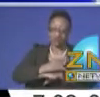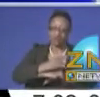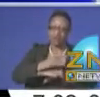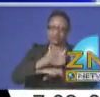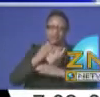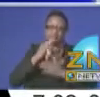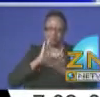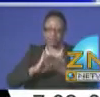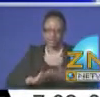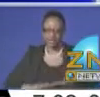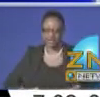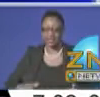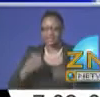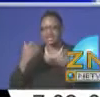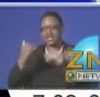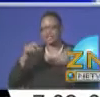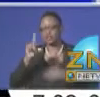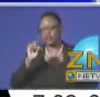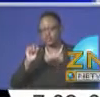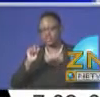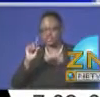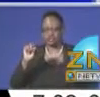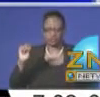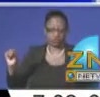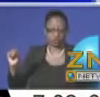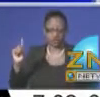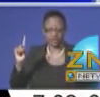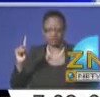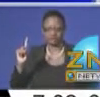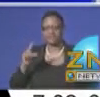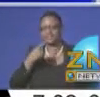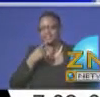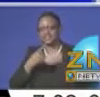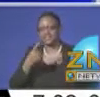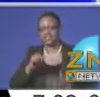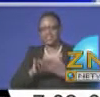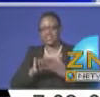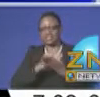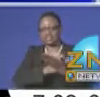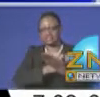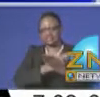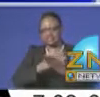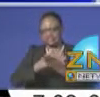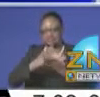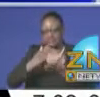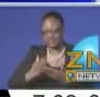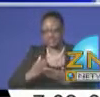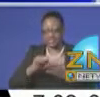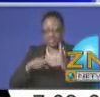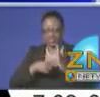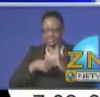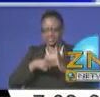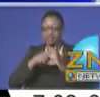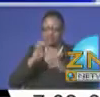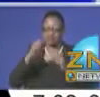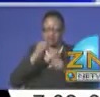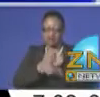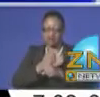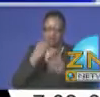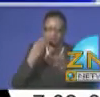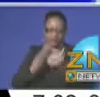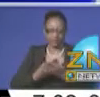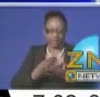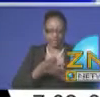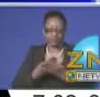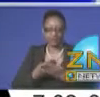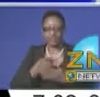is that the airline's 2020-2021 budget allocation has decreased from the current budget year. Tourism and Aviation Minister, the